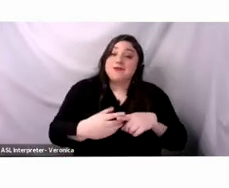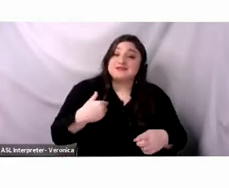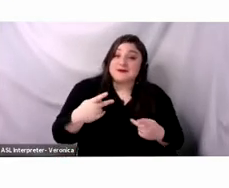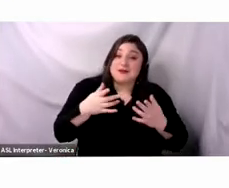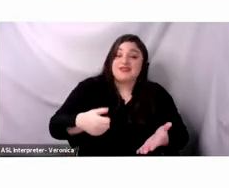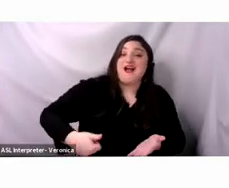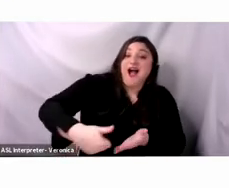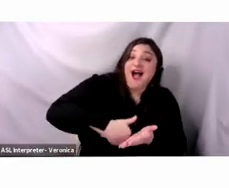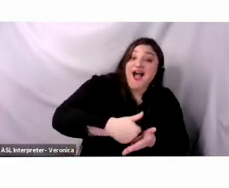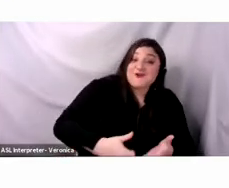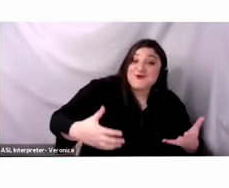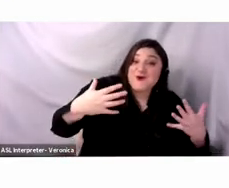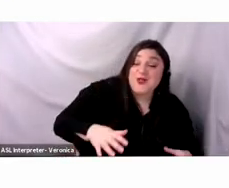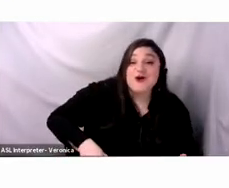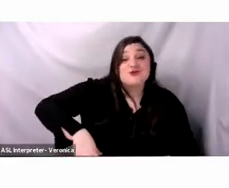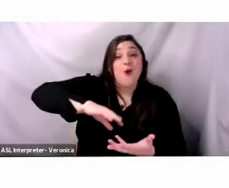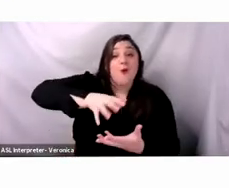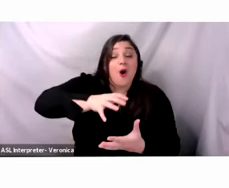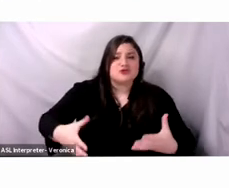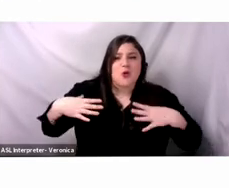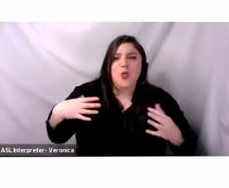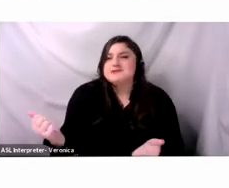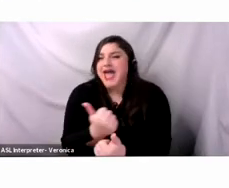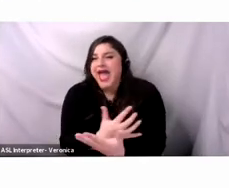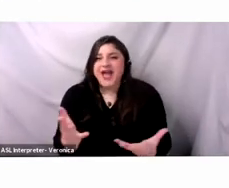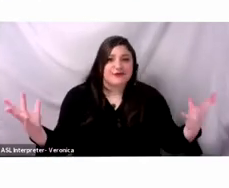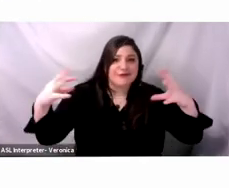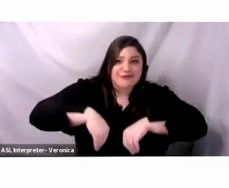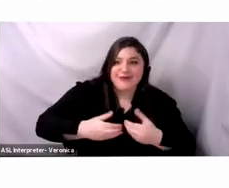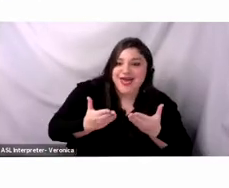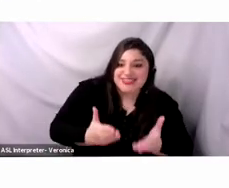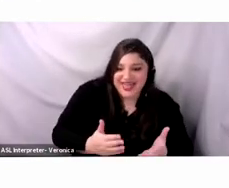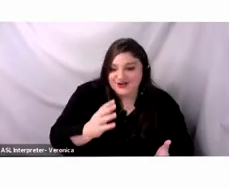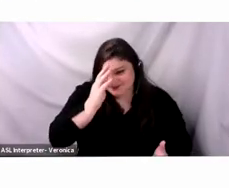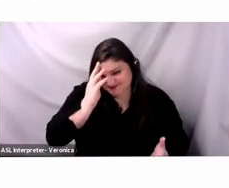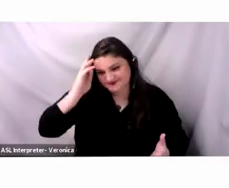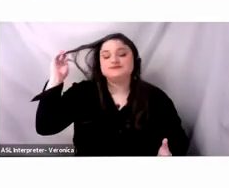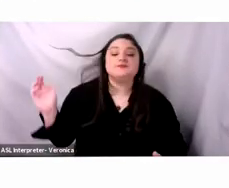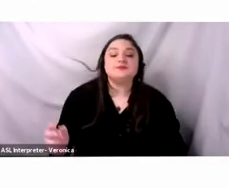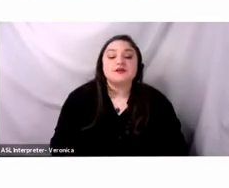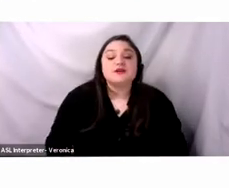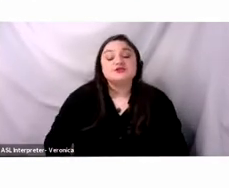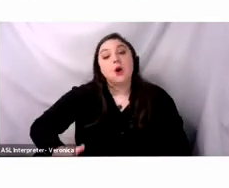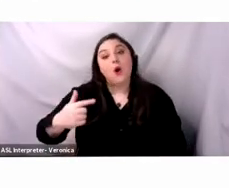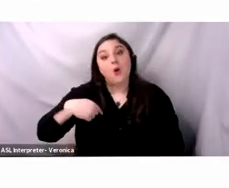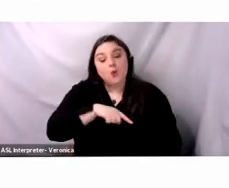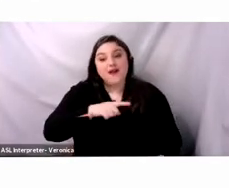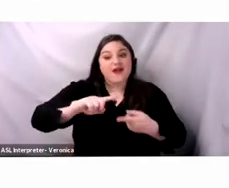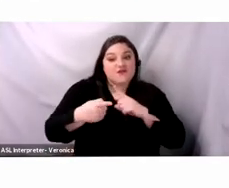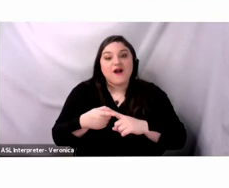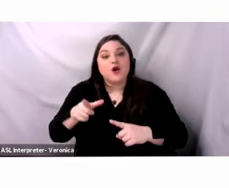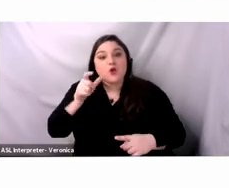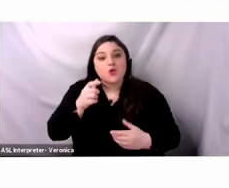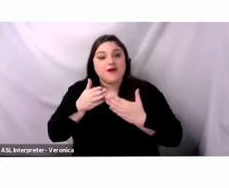many local designers such as Maui and our friends at the Slum Studio, Otang, and The Revival, who work hand in hand with Consumato